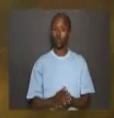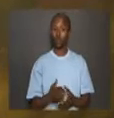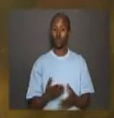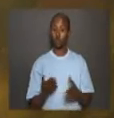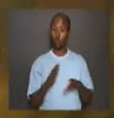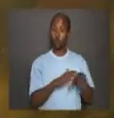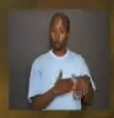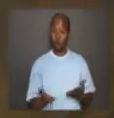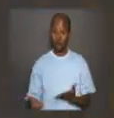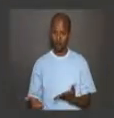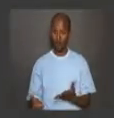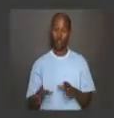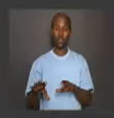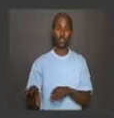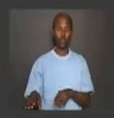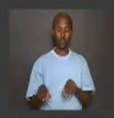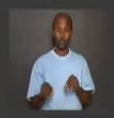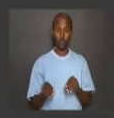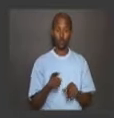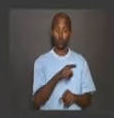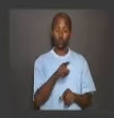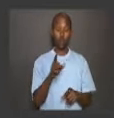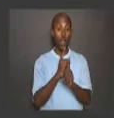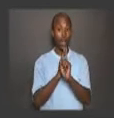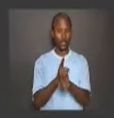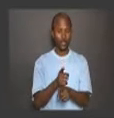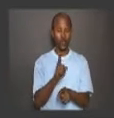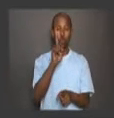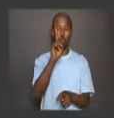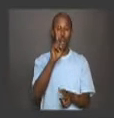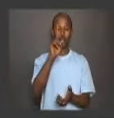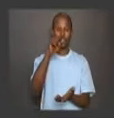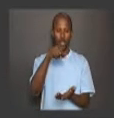Welcome back, students. Was your answer